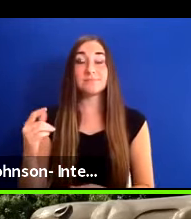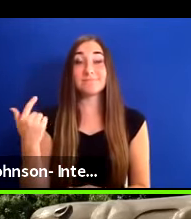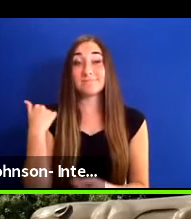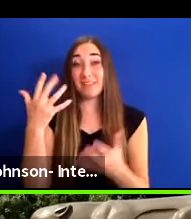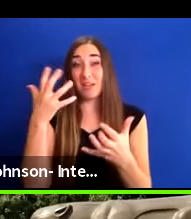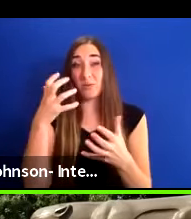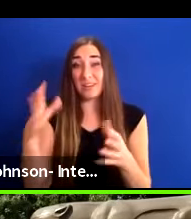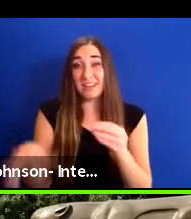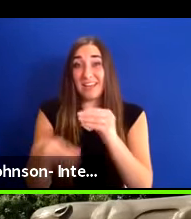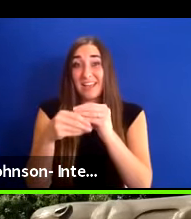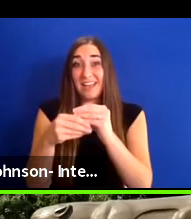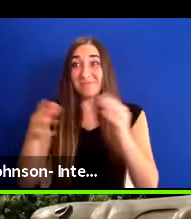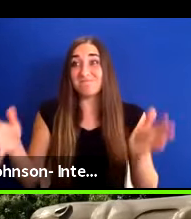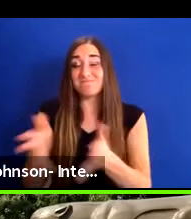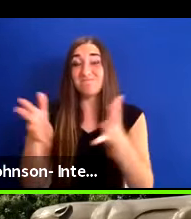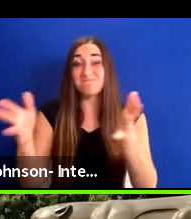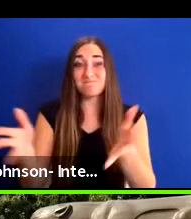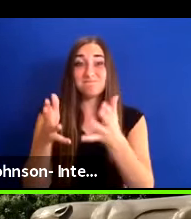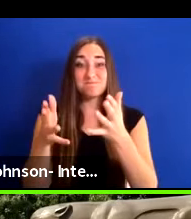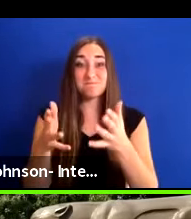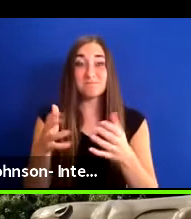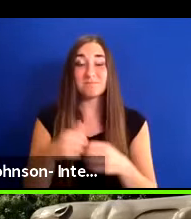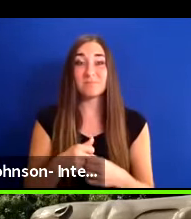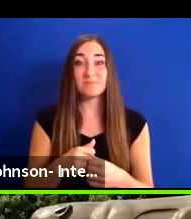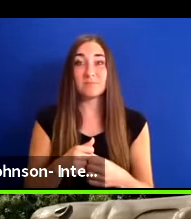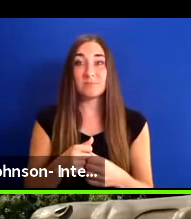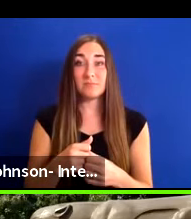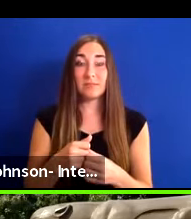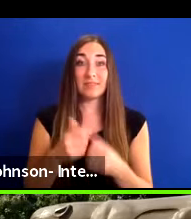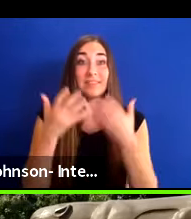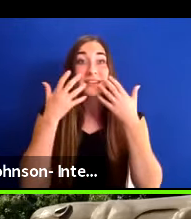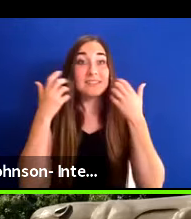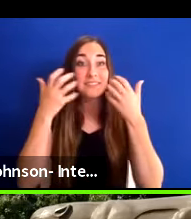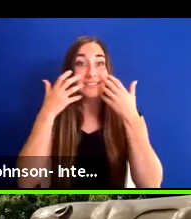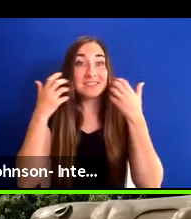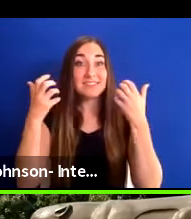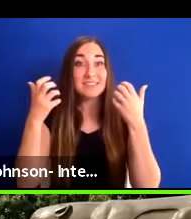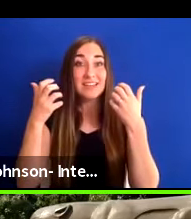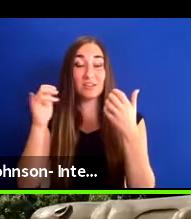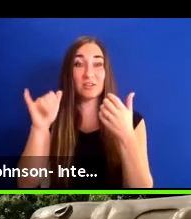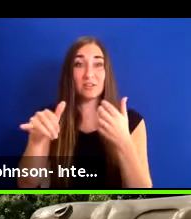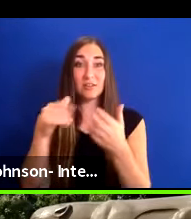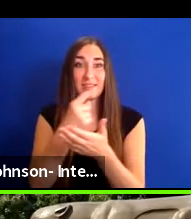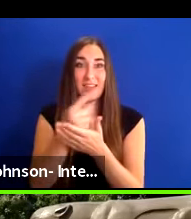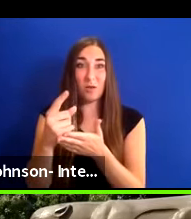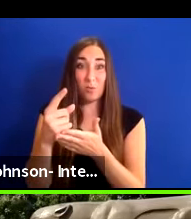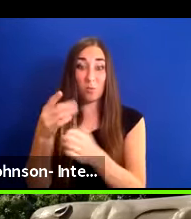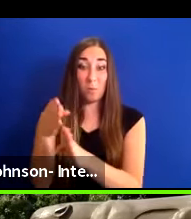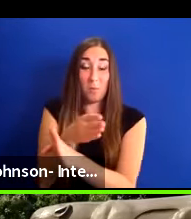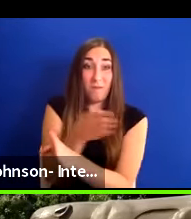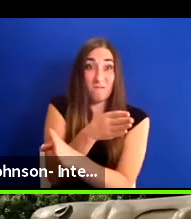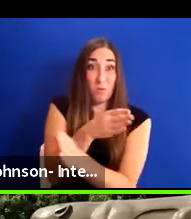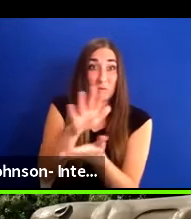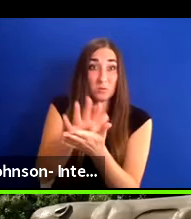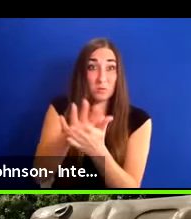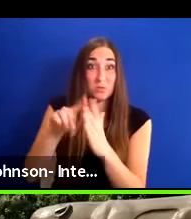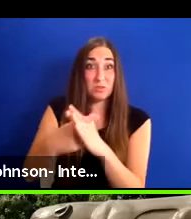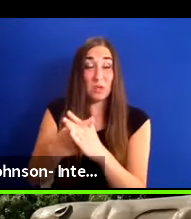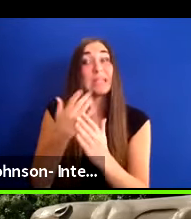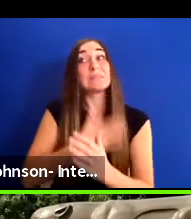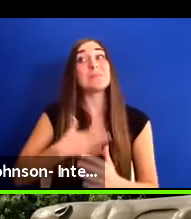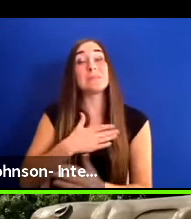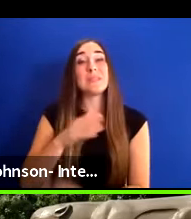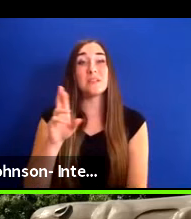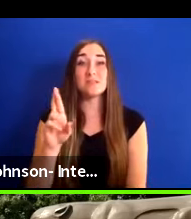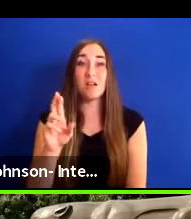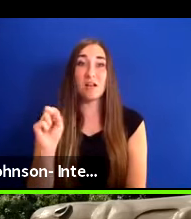encouragement to Renee's that our Tiger Preview is going to be very important for new students to attend. So we hope that you'll go ahead and RSVP